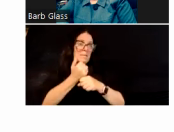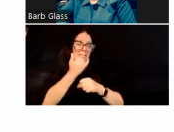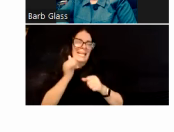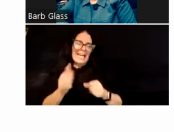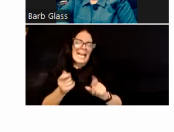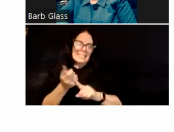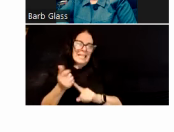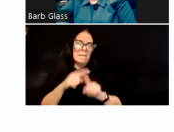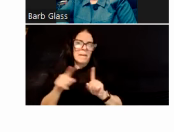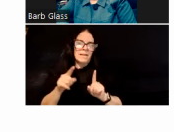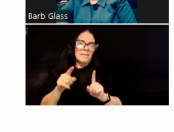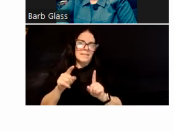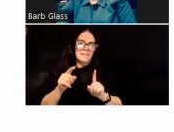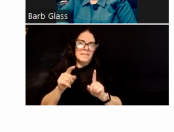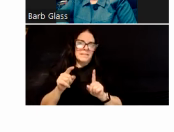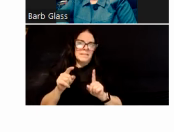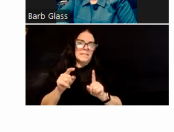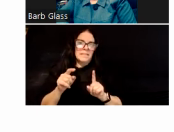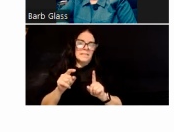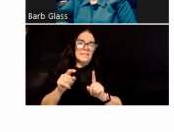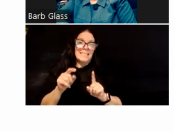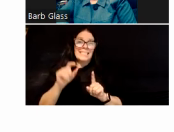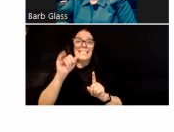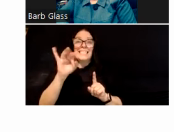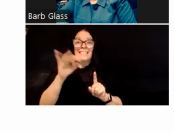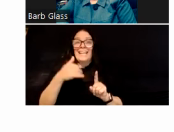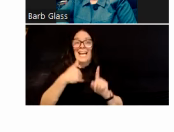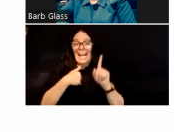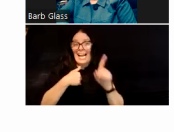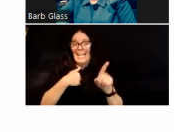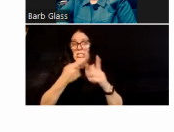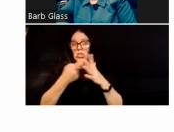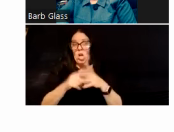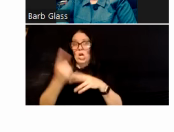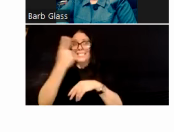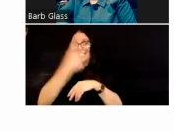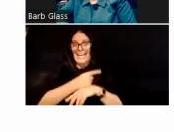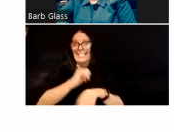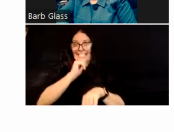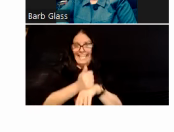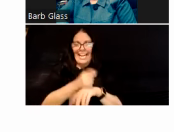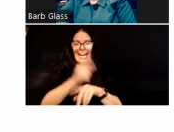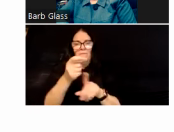But if it actually has a start date in it, you do have to delete that start date out first.